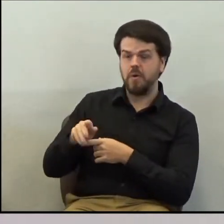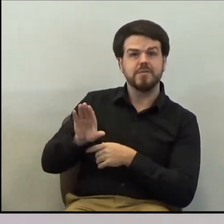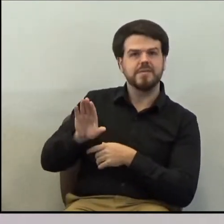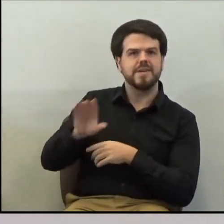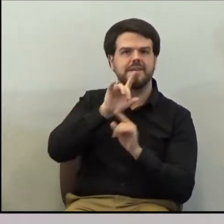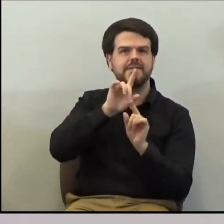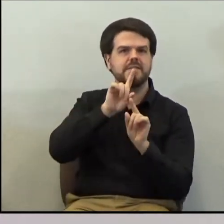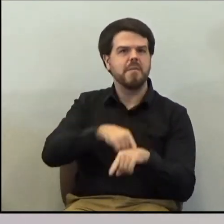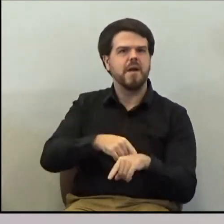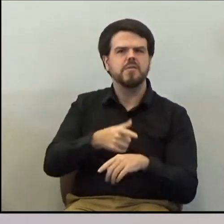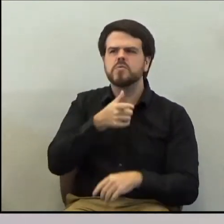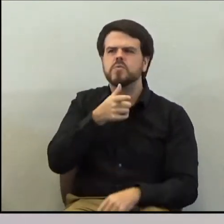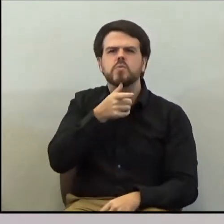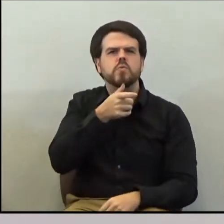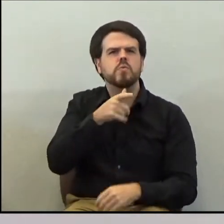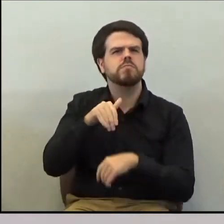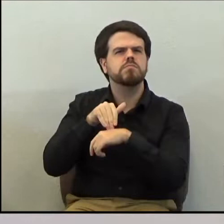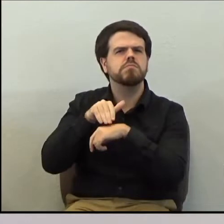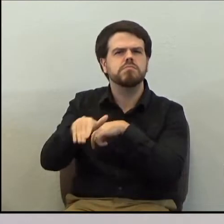the elders of the church.